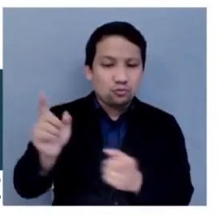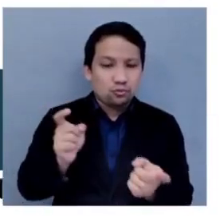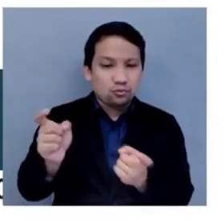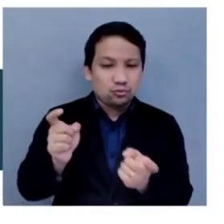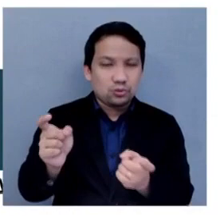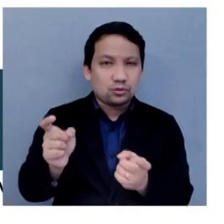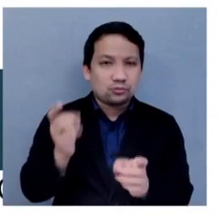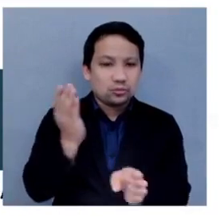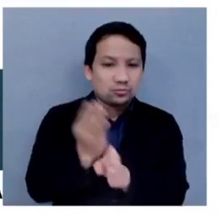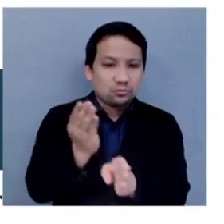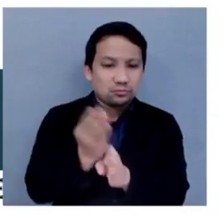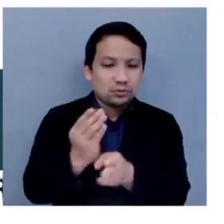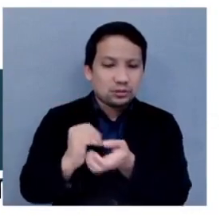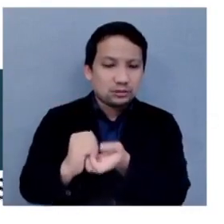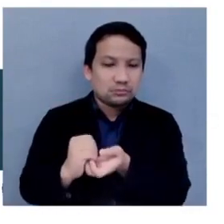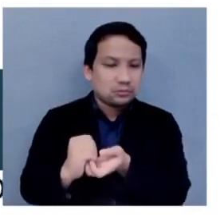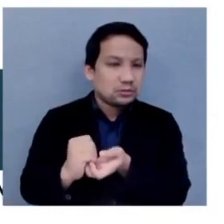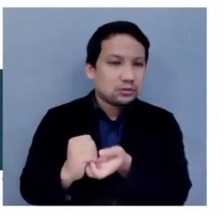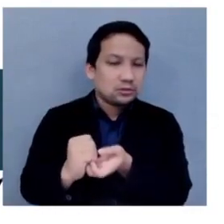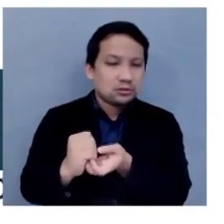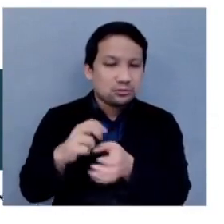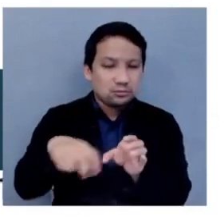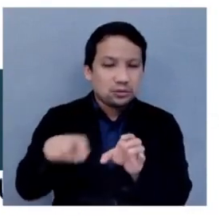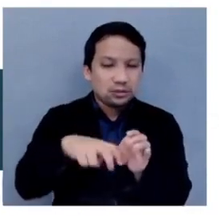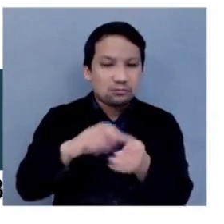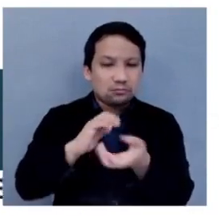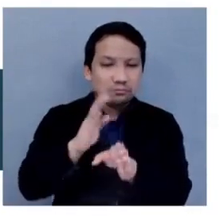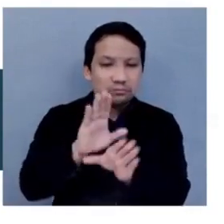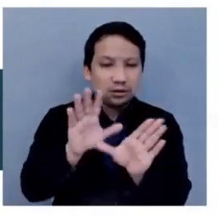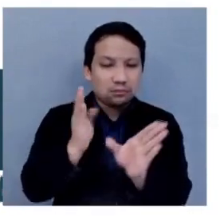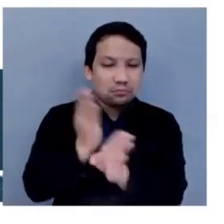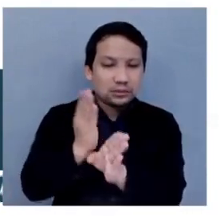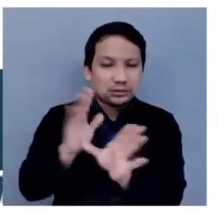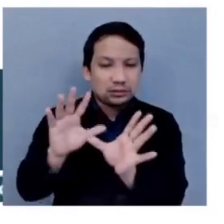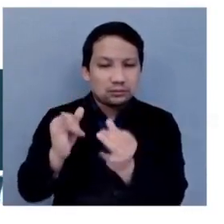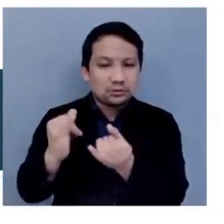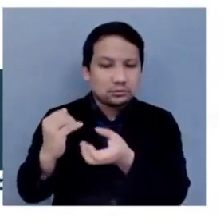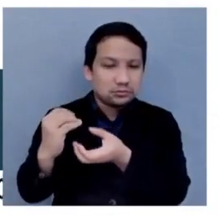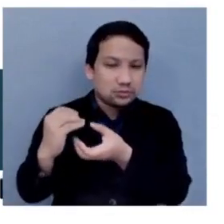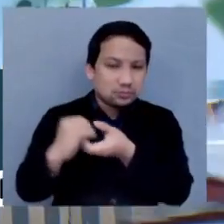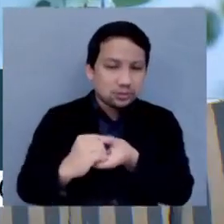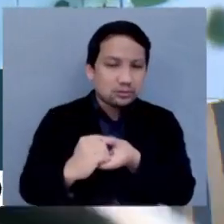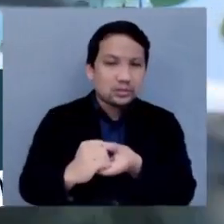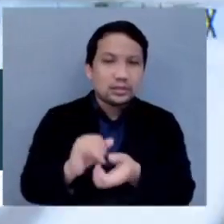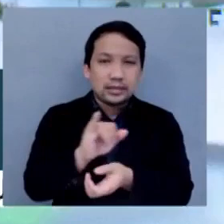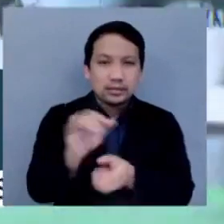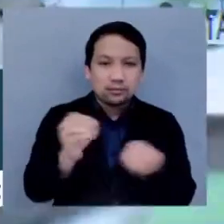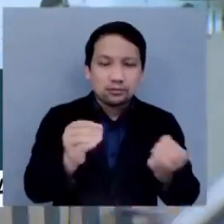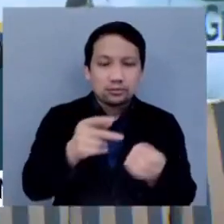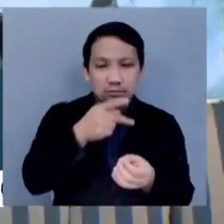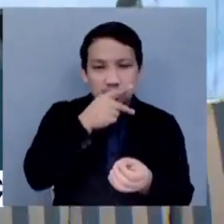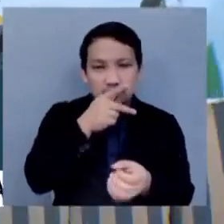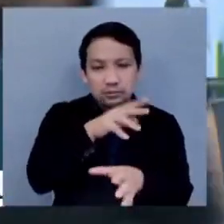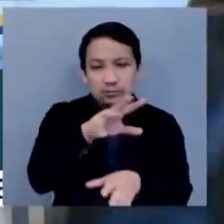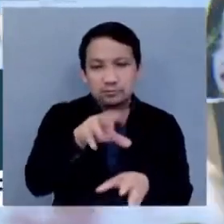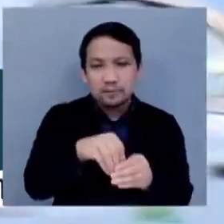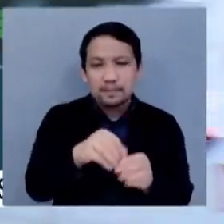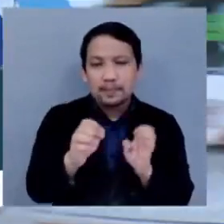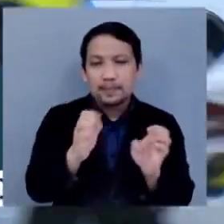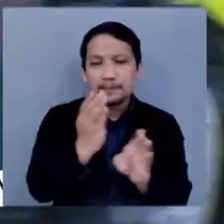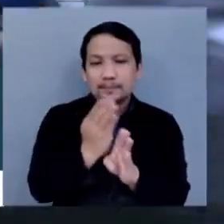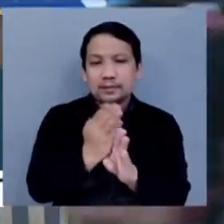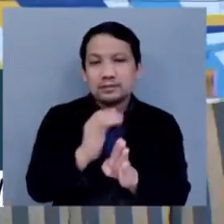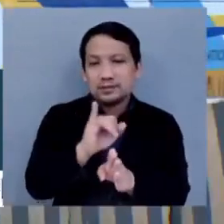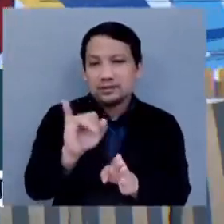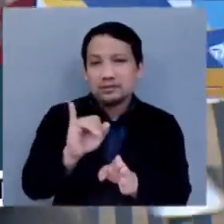these bus concessionaires, Jackie. You're right. The operations, if privatized, if EDSA Bus Carousel will be privatized,